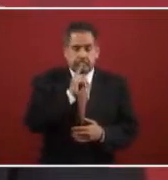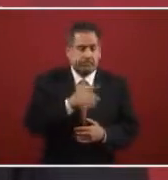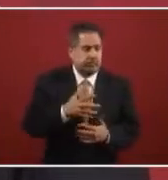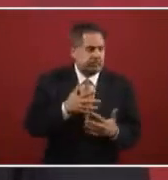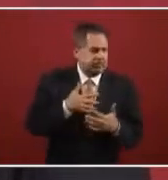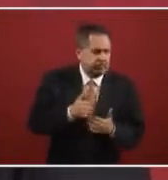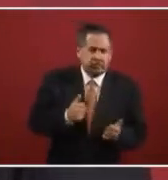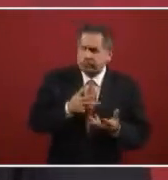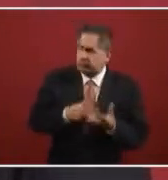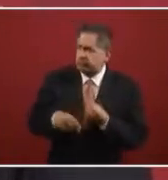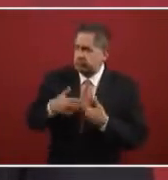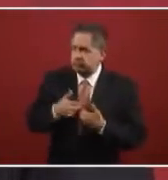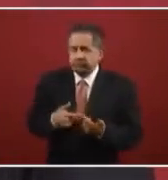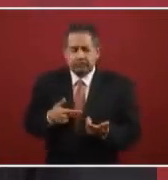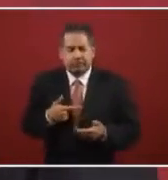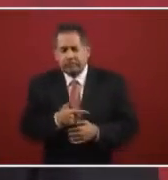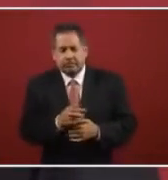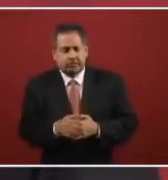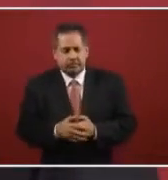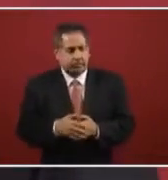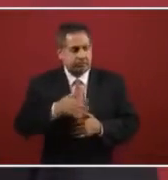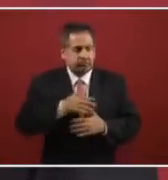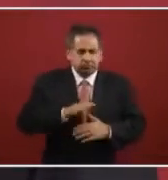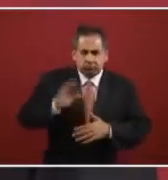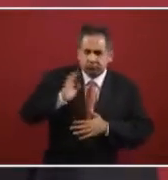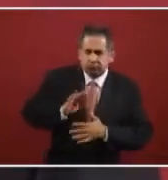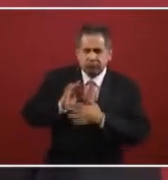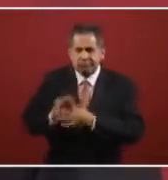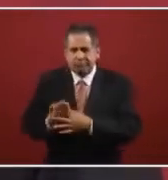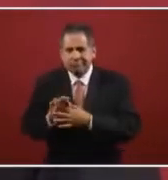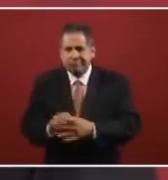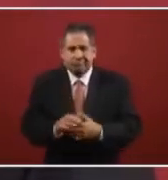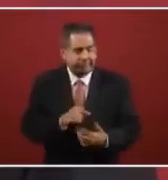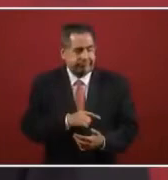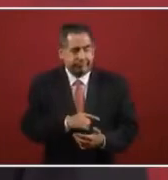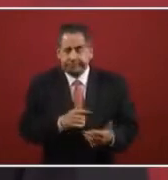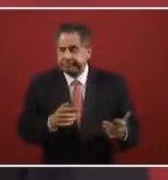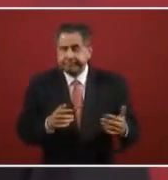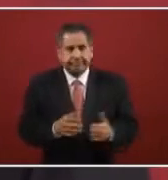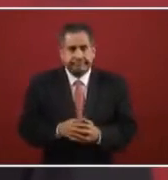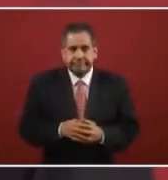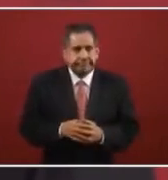And look how sensible they were. How compromised they were.